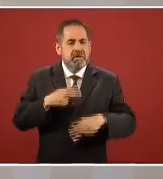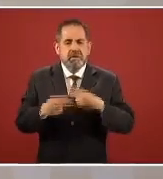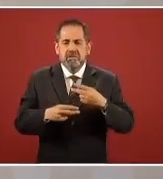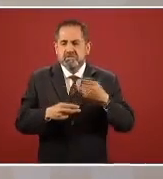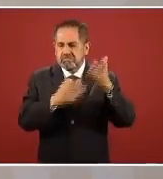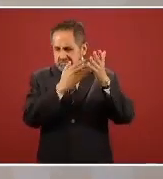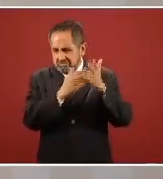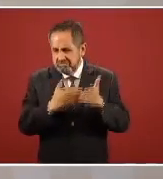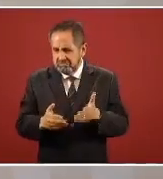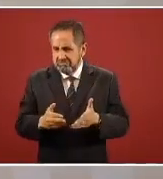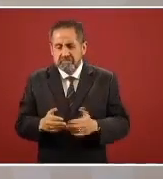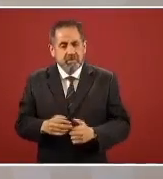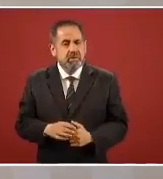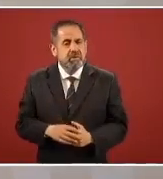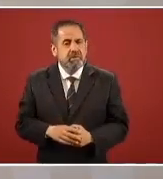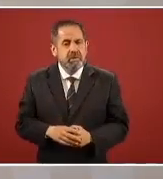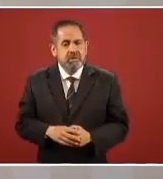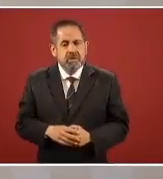to continue.